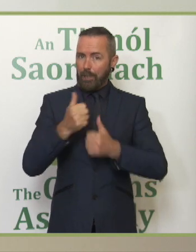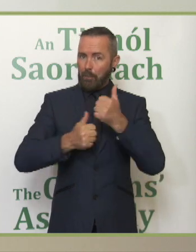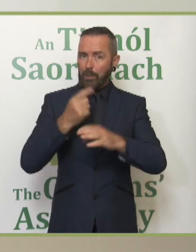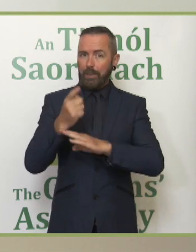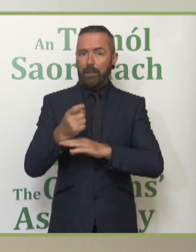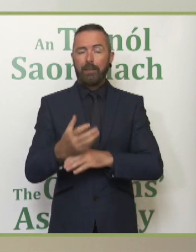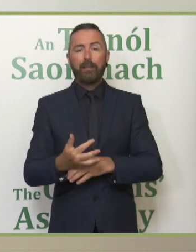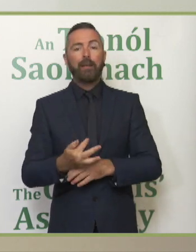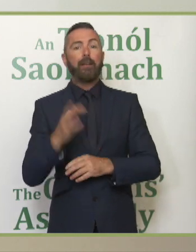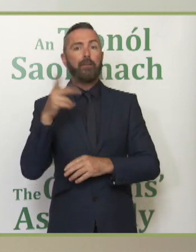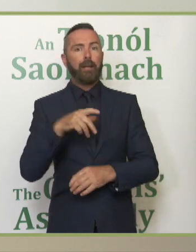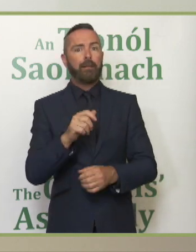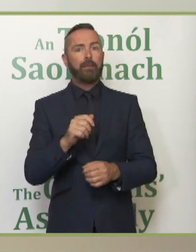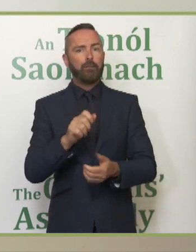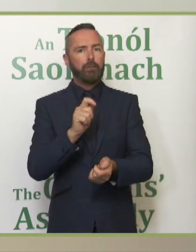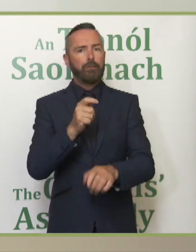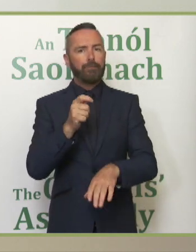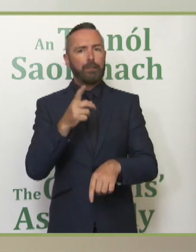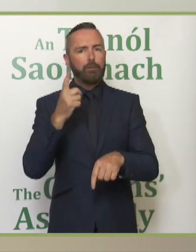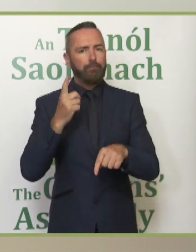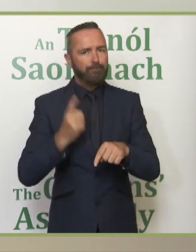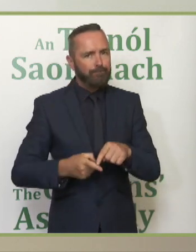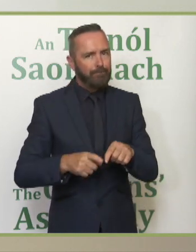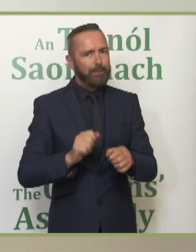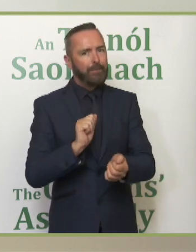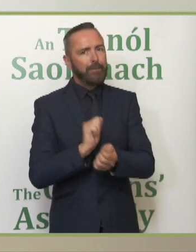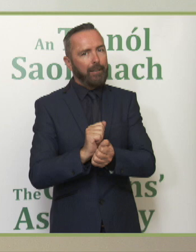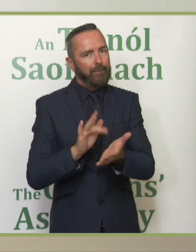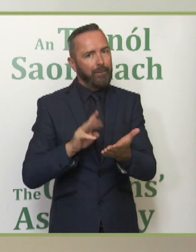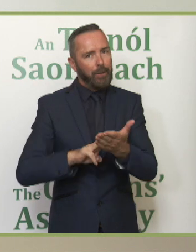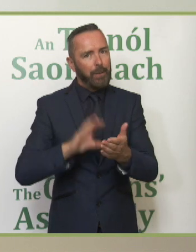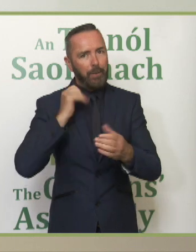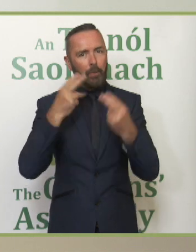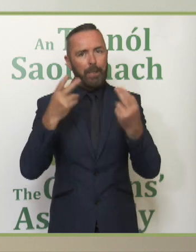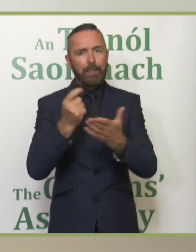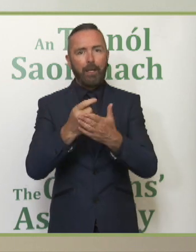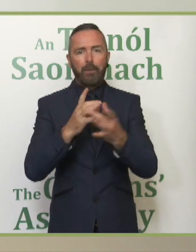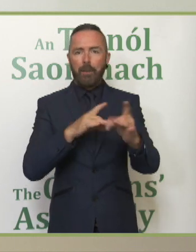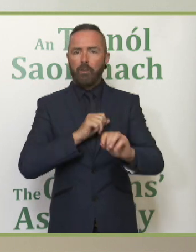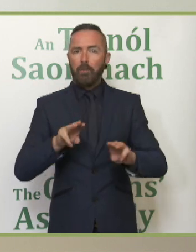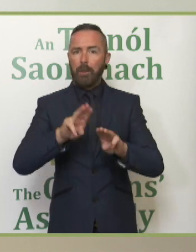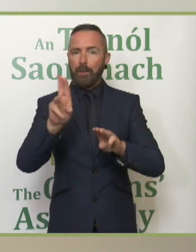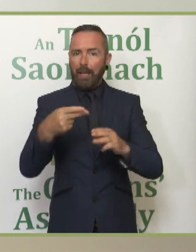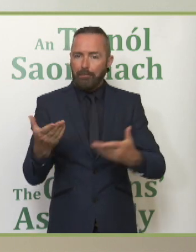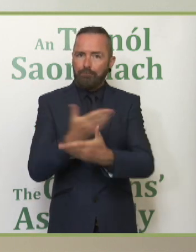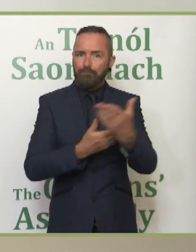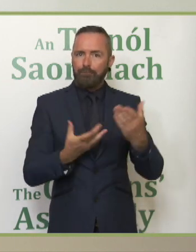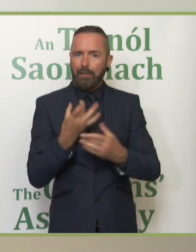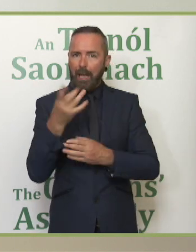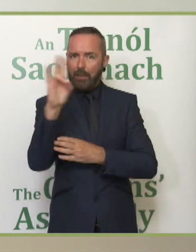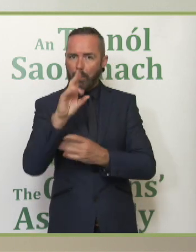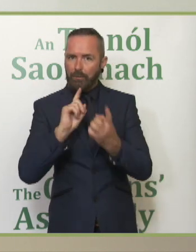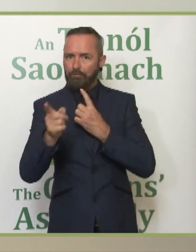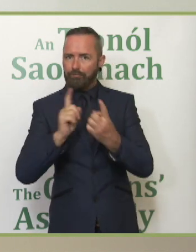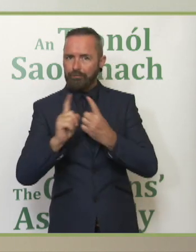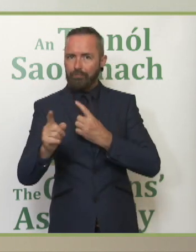if you can stick strictly to the 15 minutes, because we want to allow time to ensure people have time to deliberate and ask some questions back. And I know you'll be